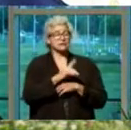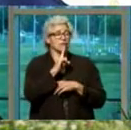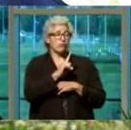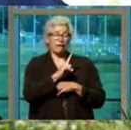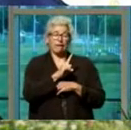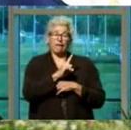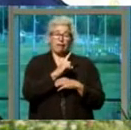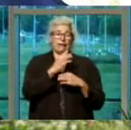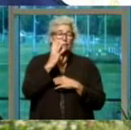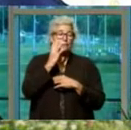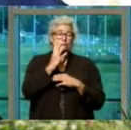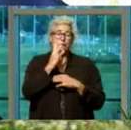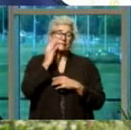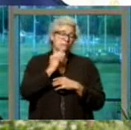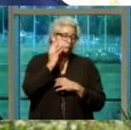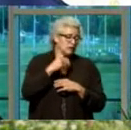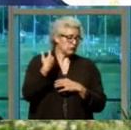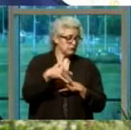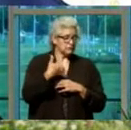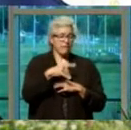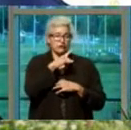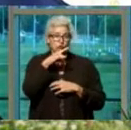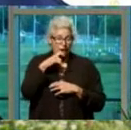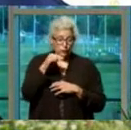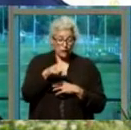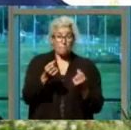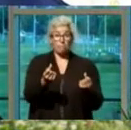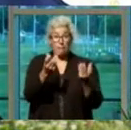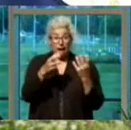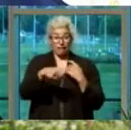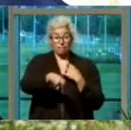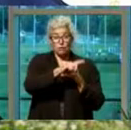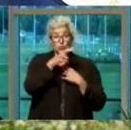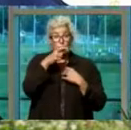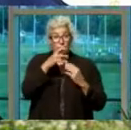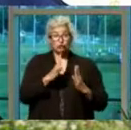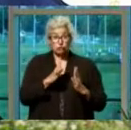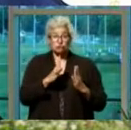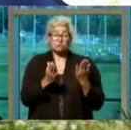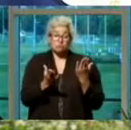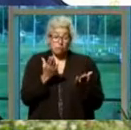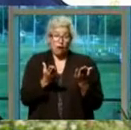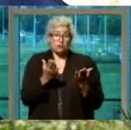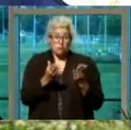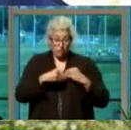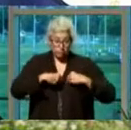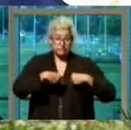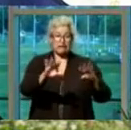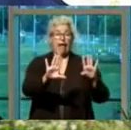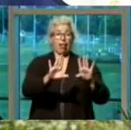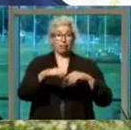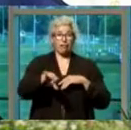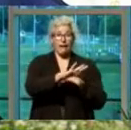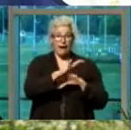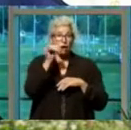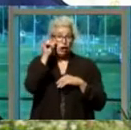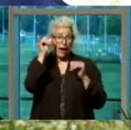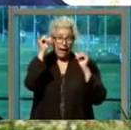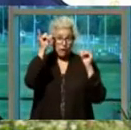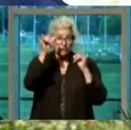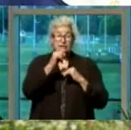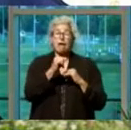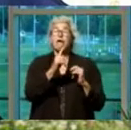this drought. And sadly, many are now faced with the possibility of having to liquidate their herds after